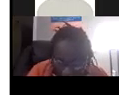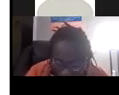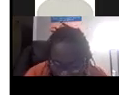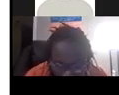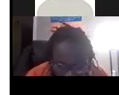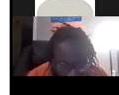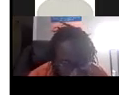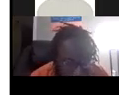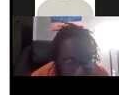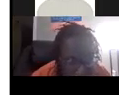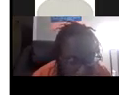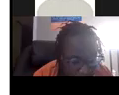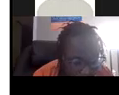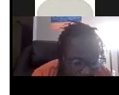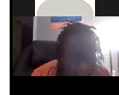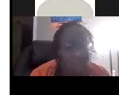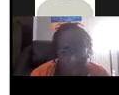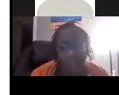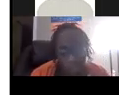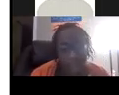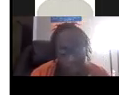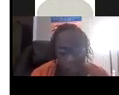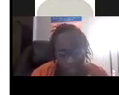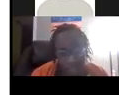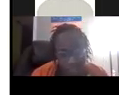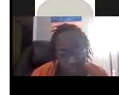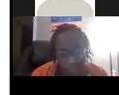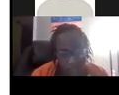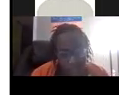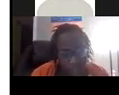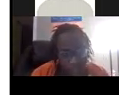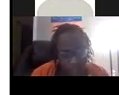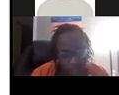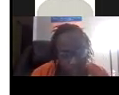itself is disabling. You know,